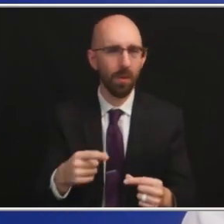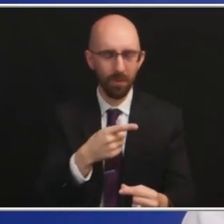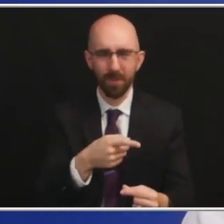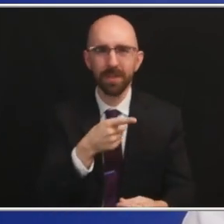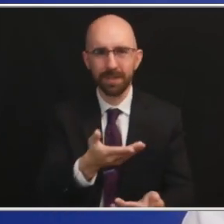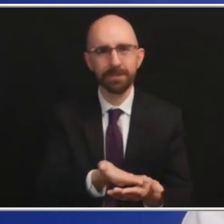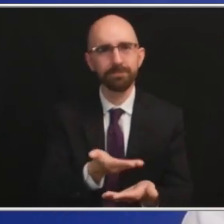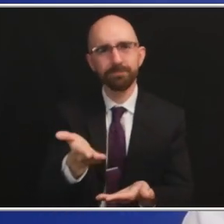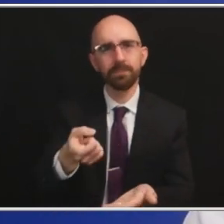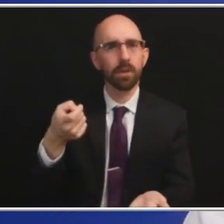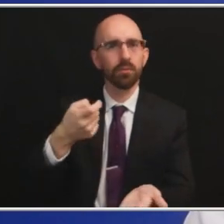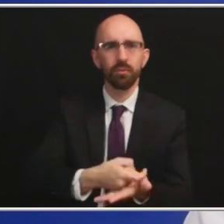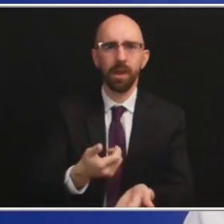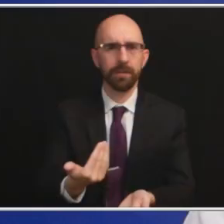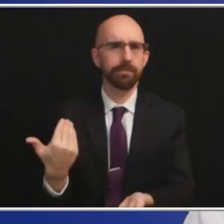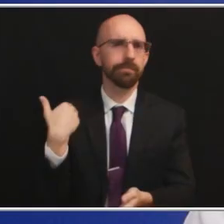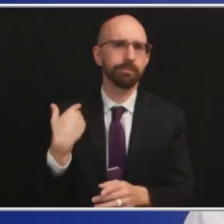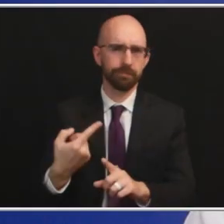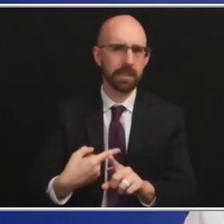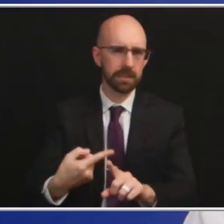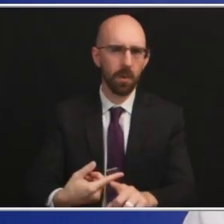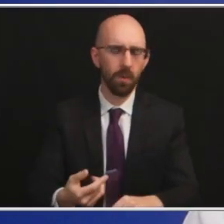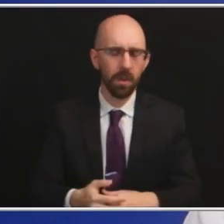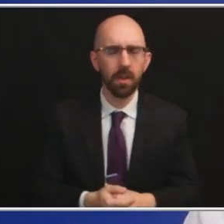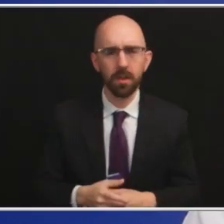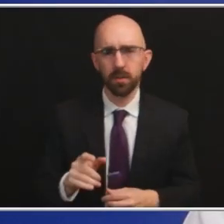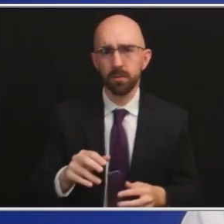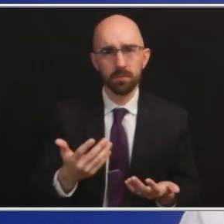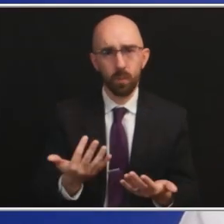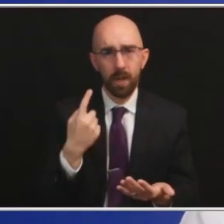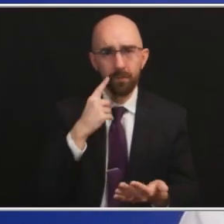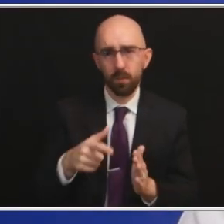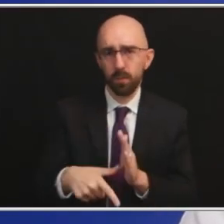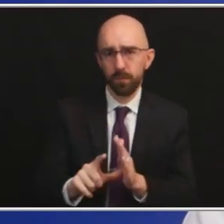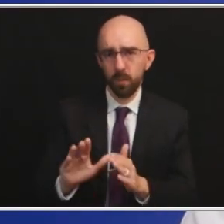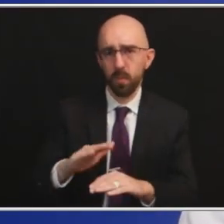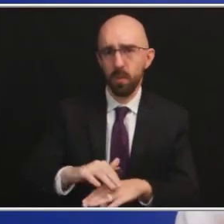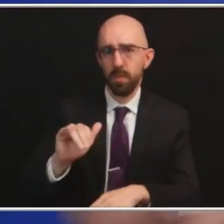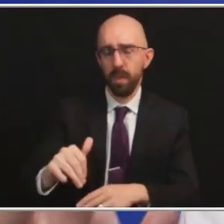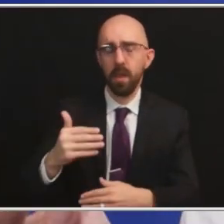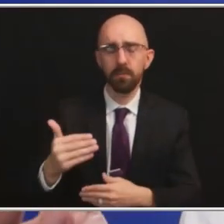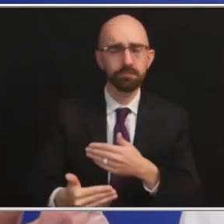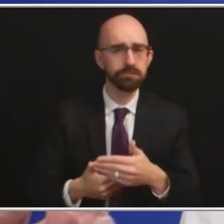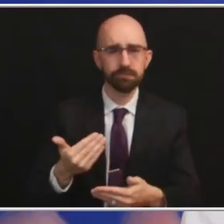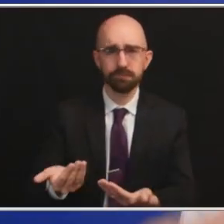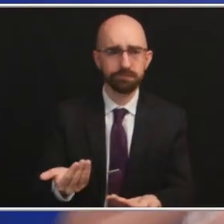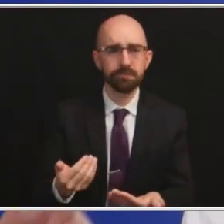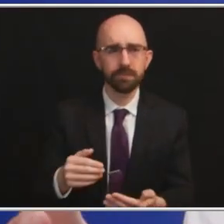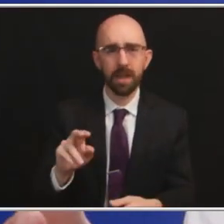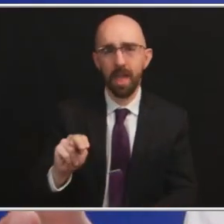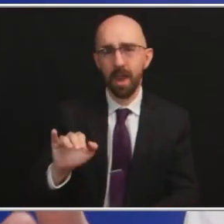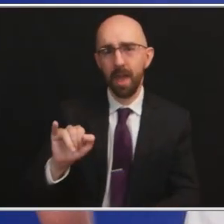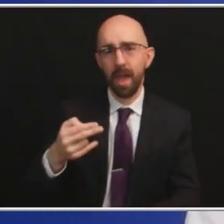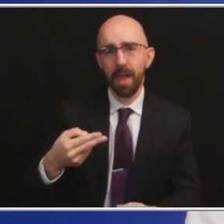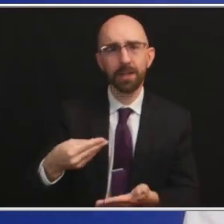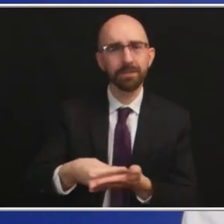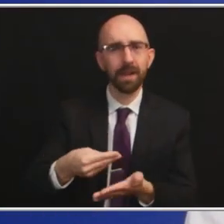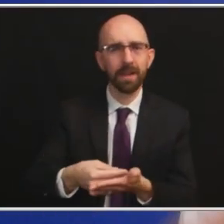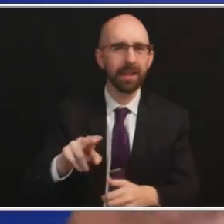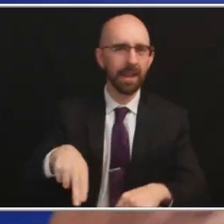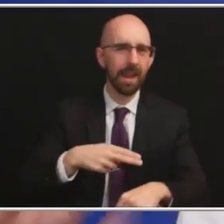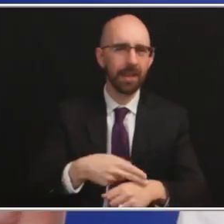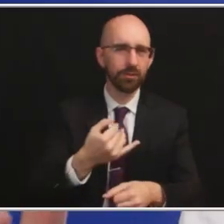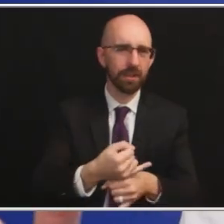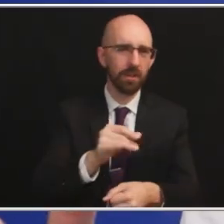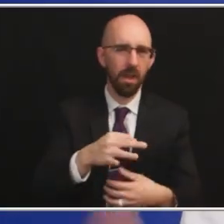grant months ago, and we're waiting to get a review on that. And, we need NIH funding, National Institute of Health funding,